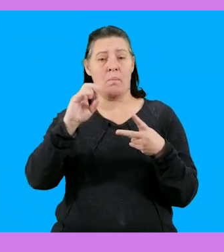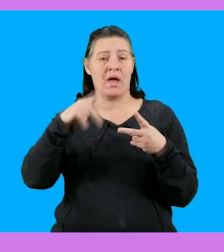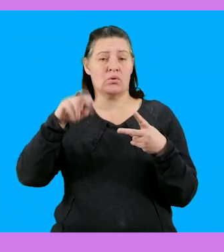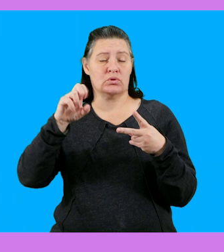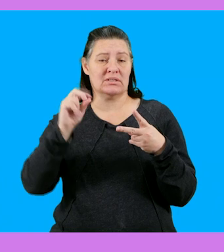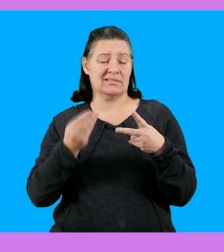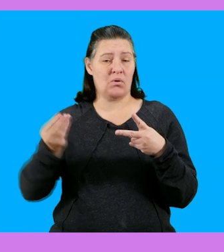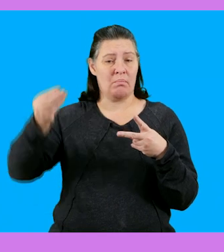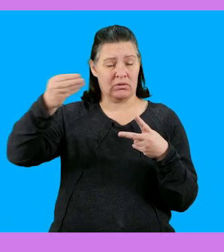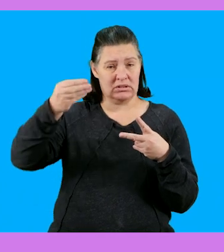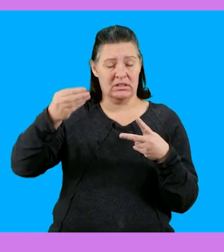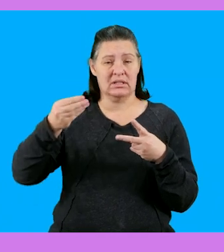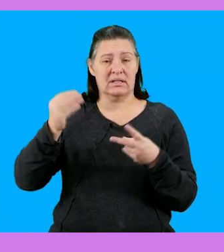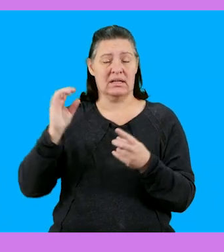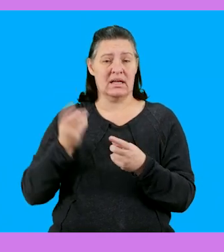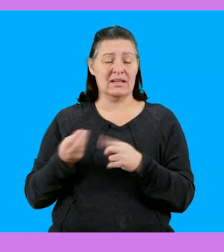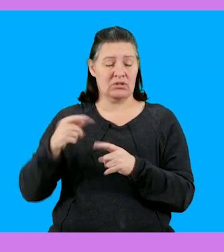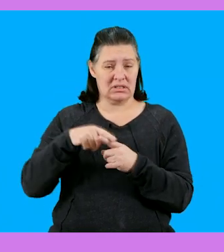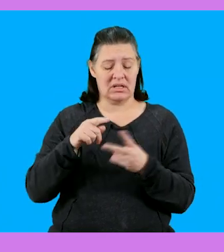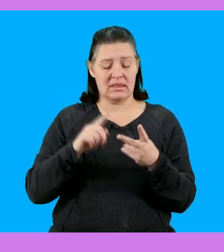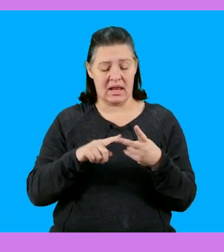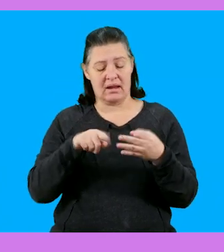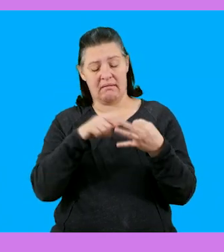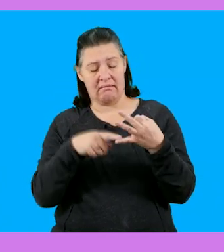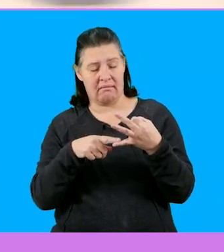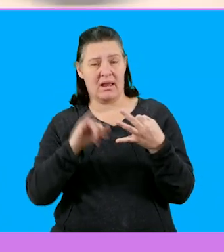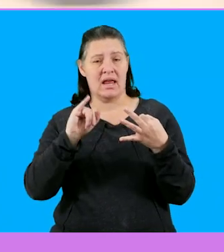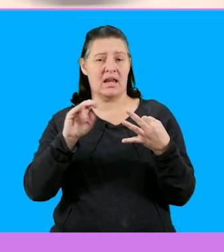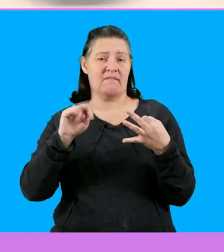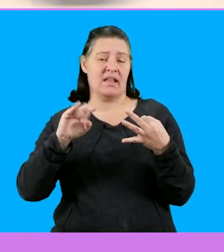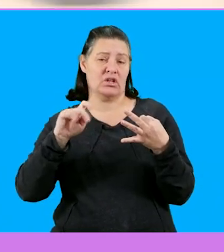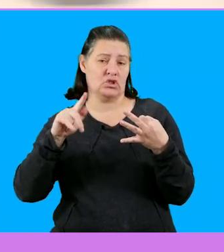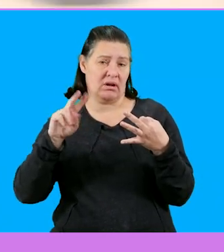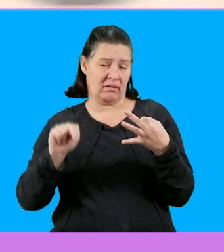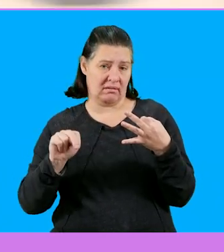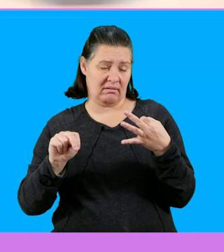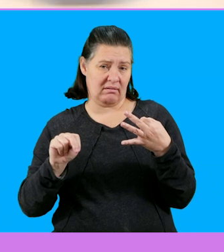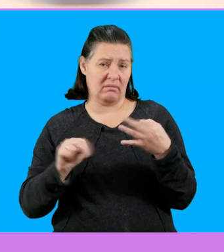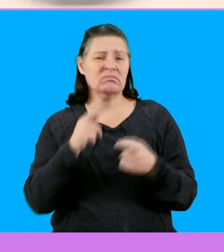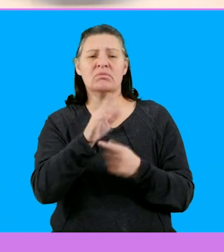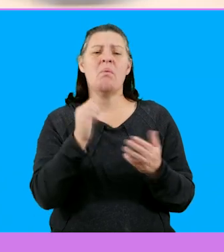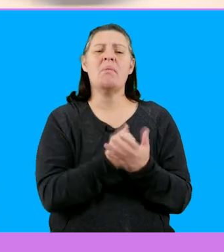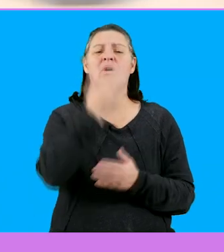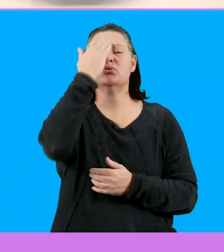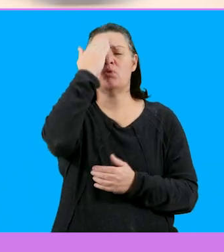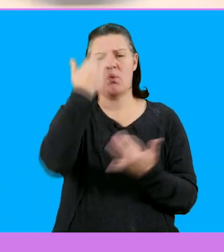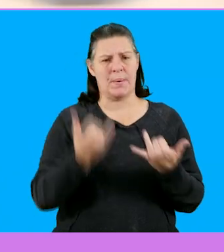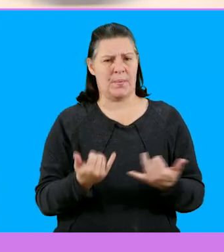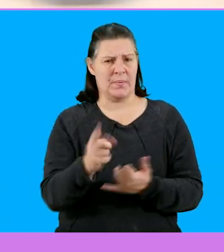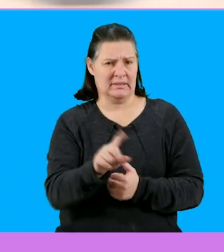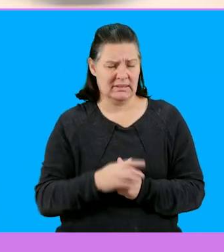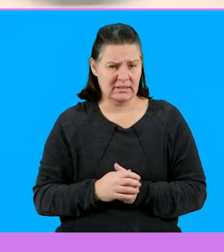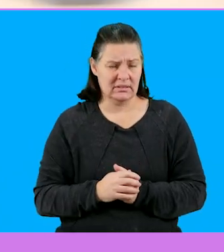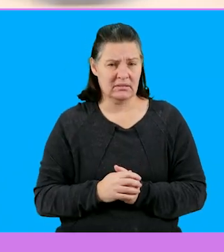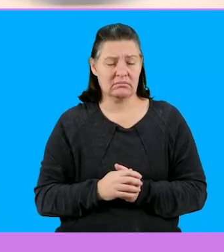compound interest. And lastly, we'll focus on the topic of inflation. Now, let me quickly check what you should know at this moment in